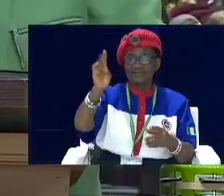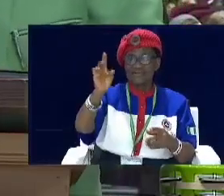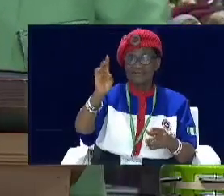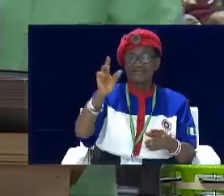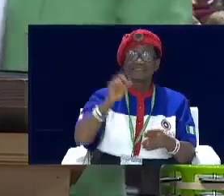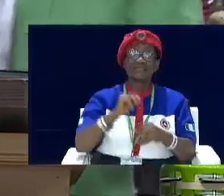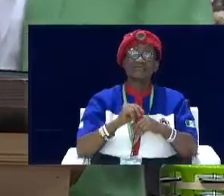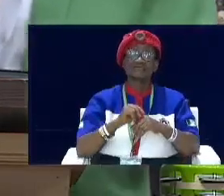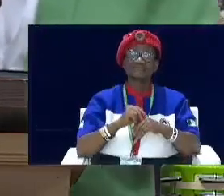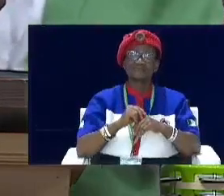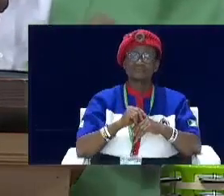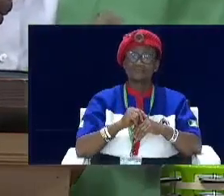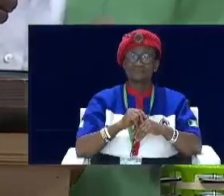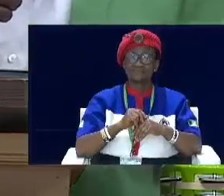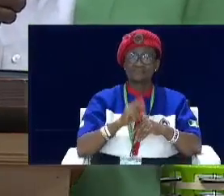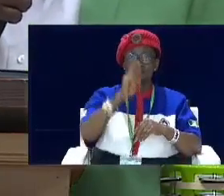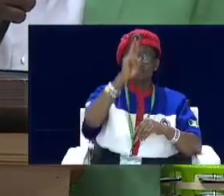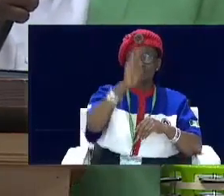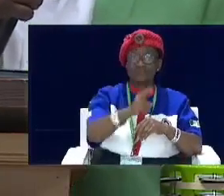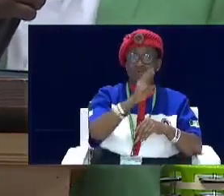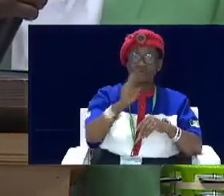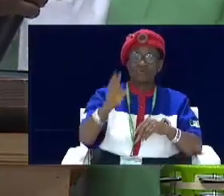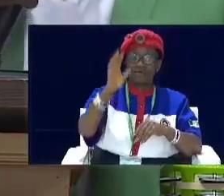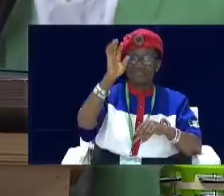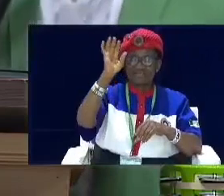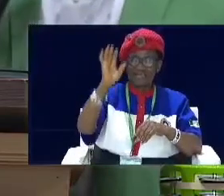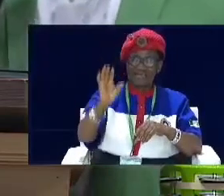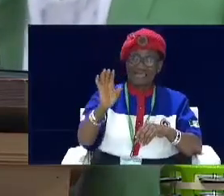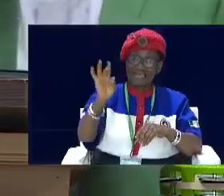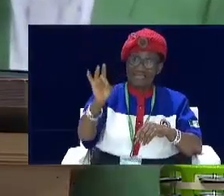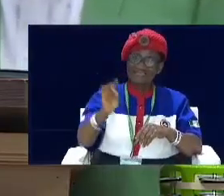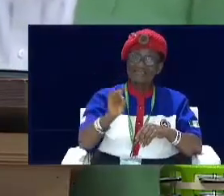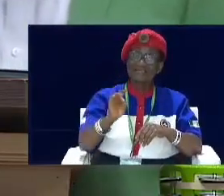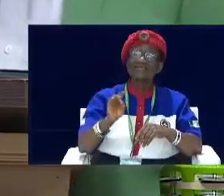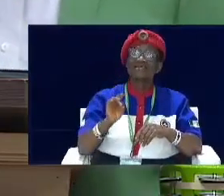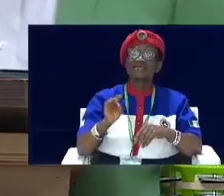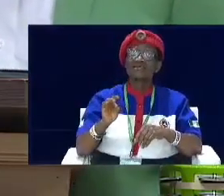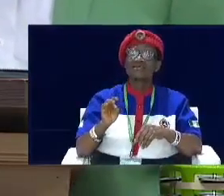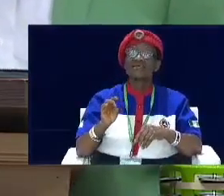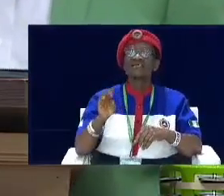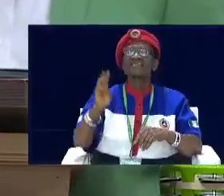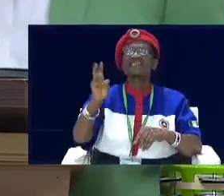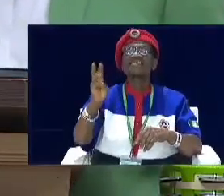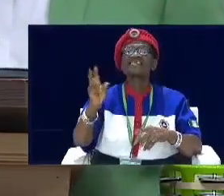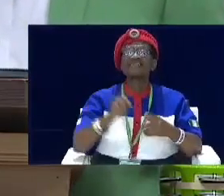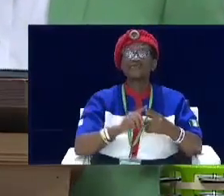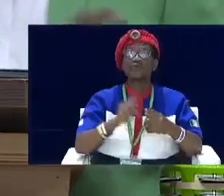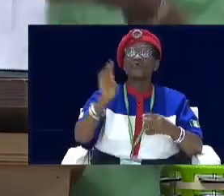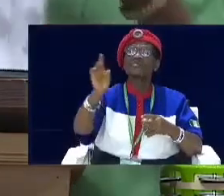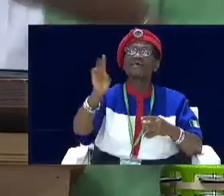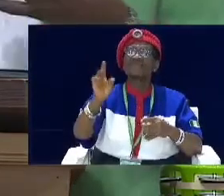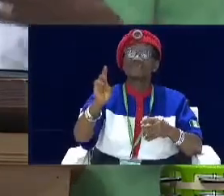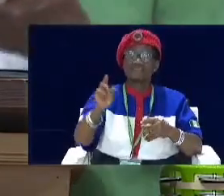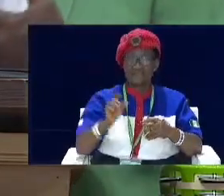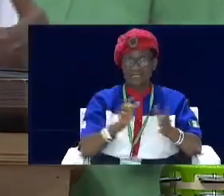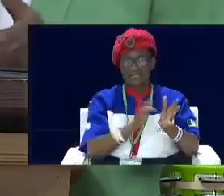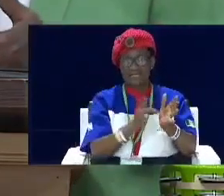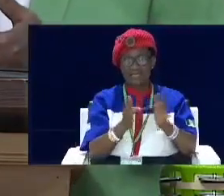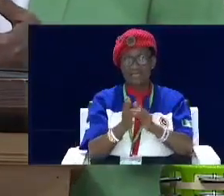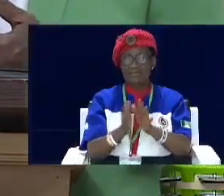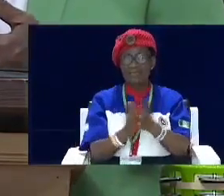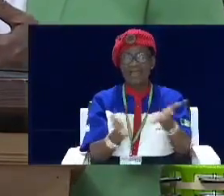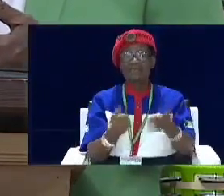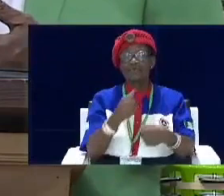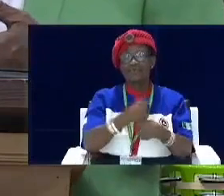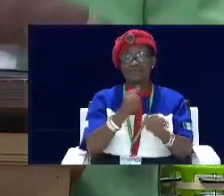ikerindinlogun ati iketadinlogun. Romans 8:16 to 17. Romu orikejo ese ikerindinlogun ati iketadinlogun. The Bible made it clear.